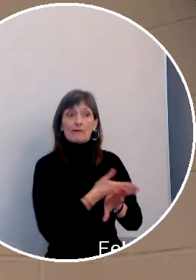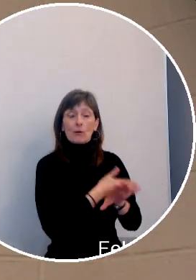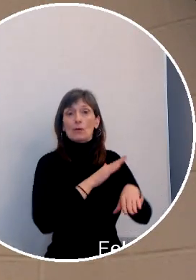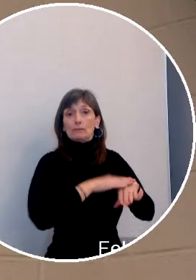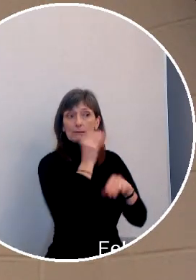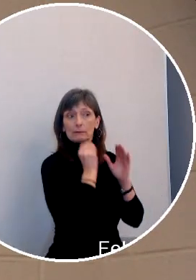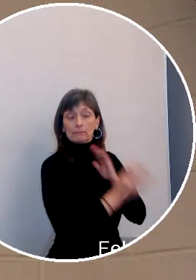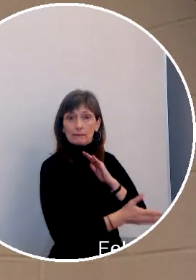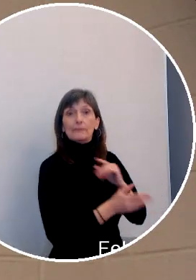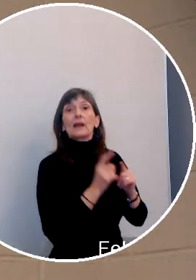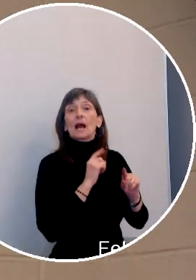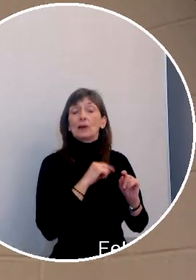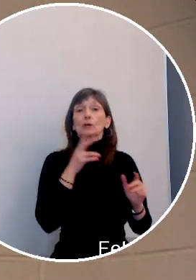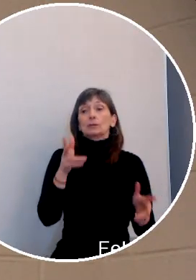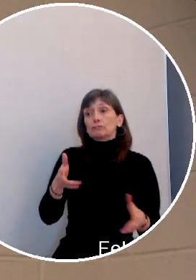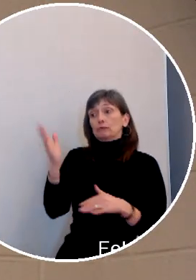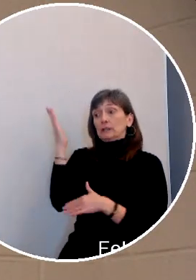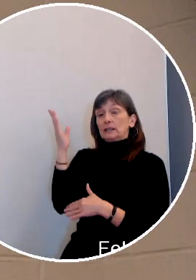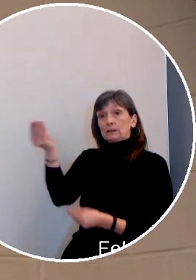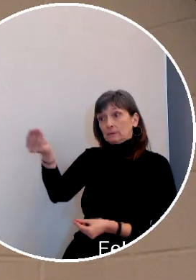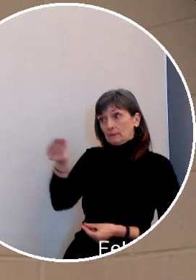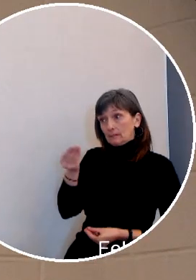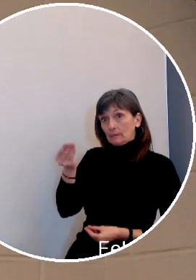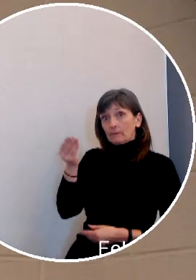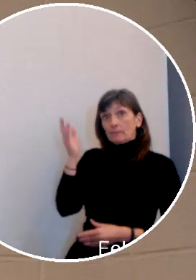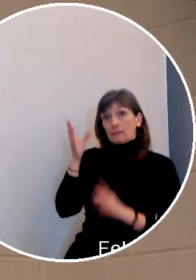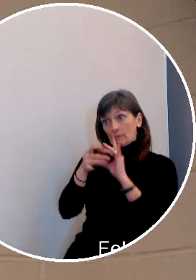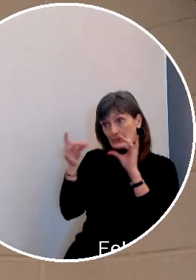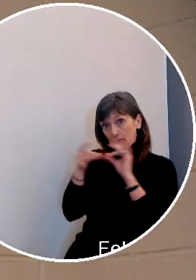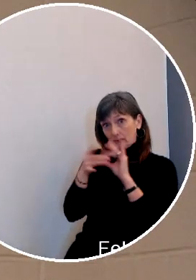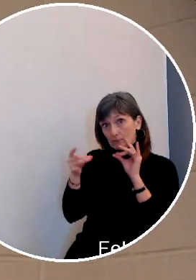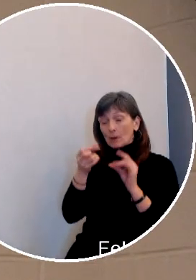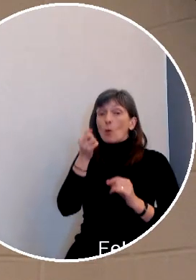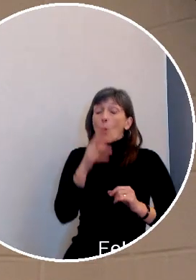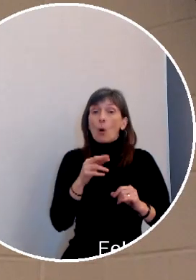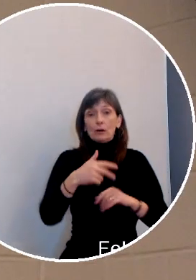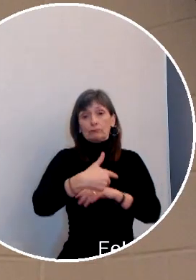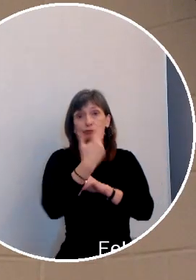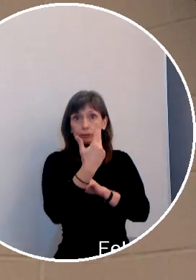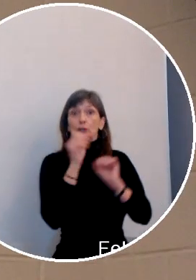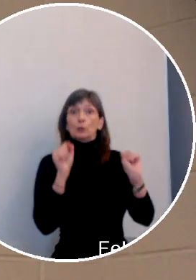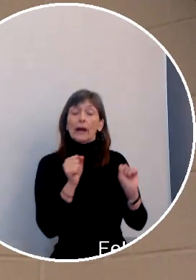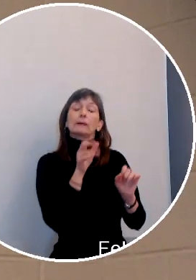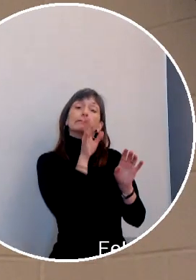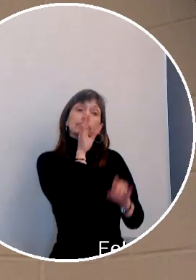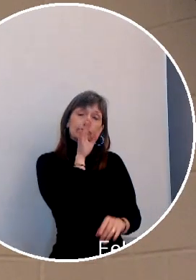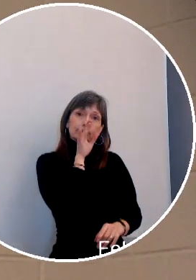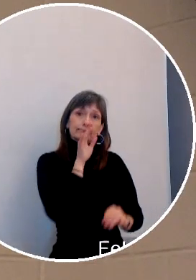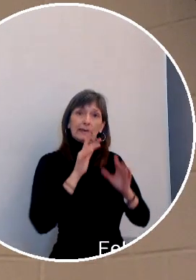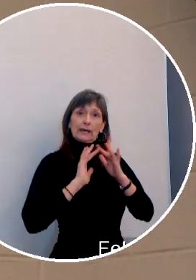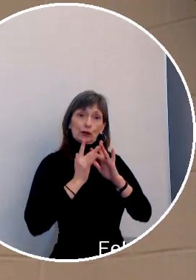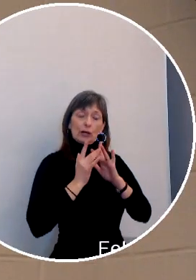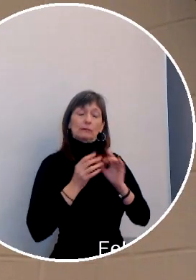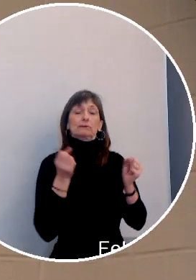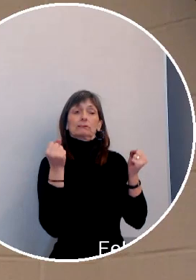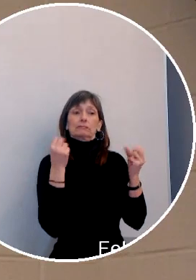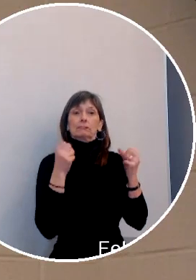Trustees to either hear physically or join virtually at those meetings.